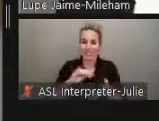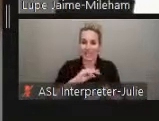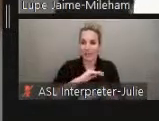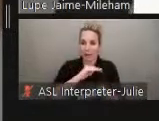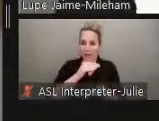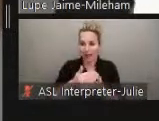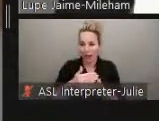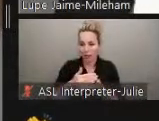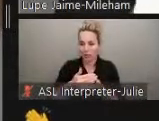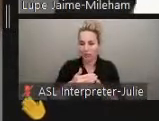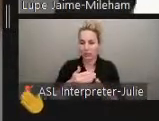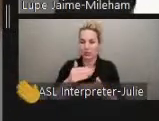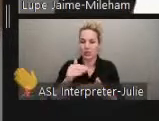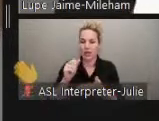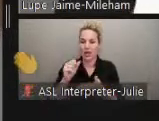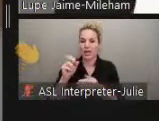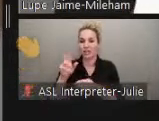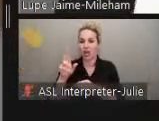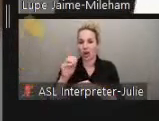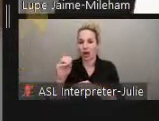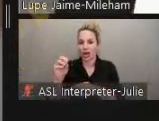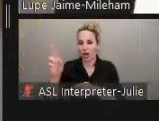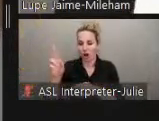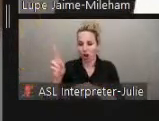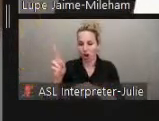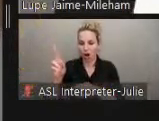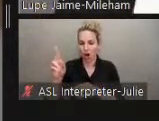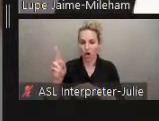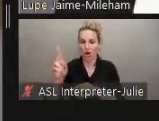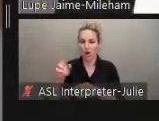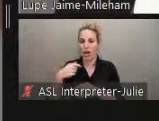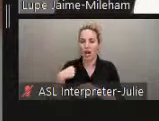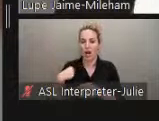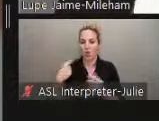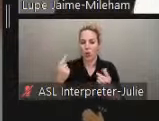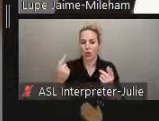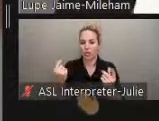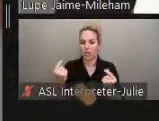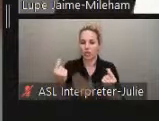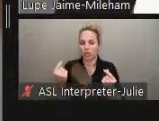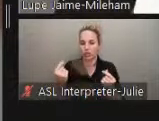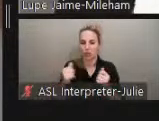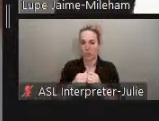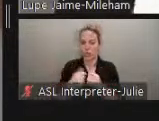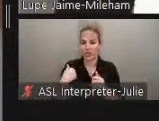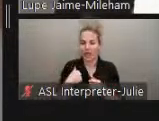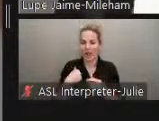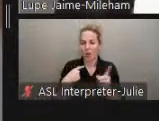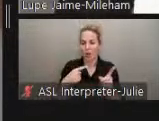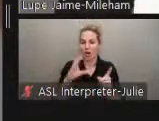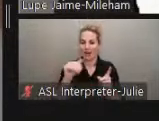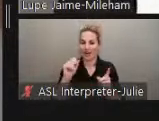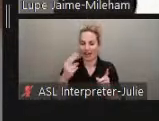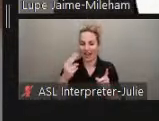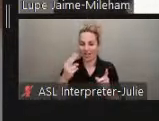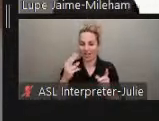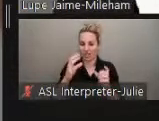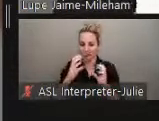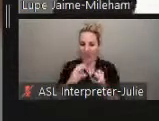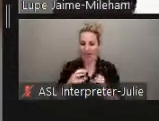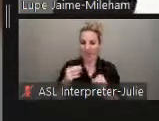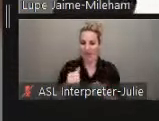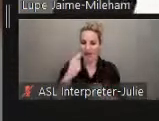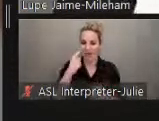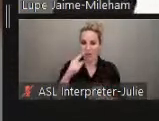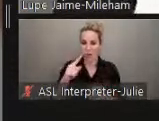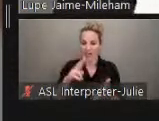as R&R. And what we do with our cash clients, they pay for the spot. They